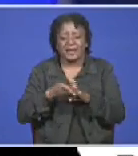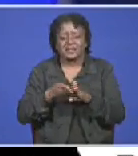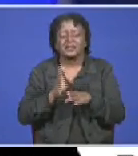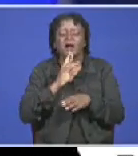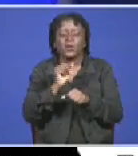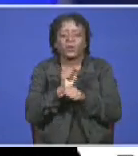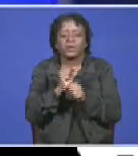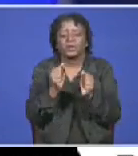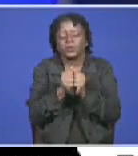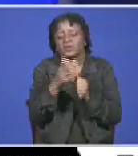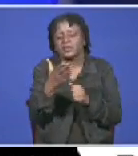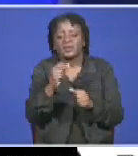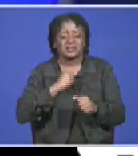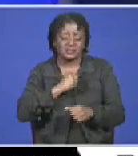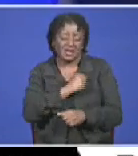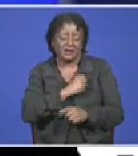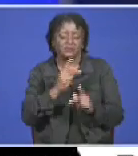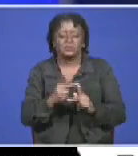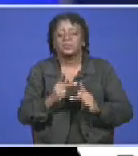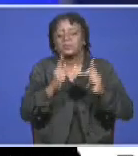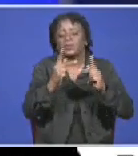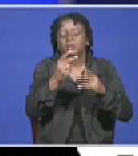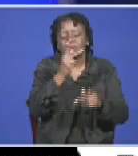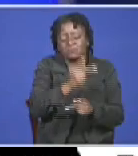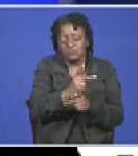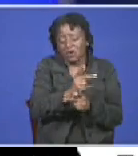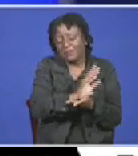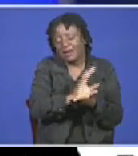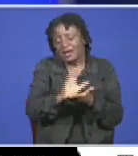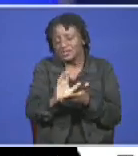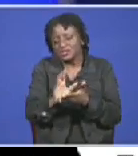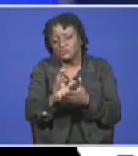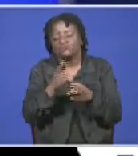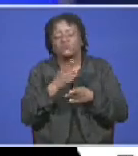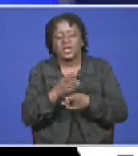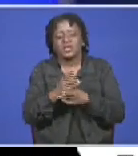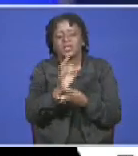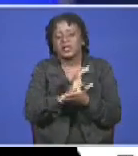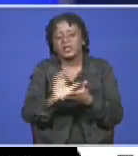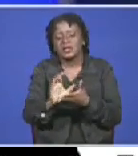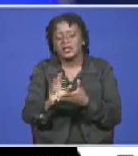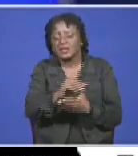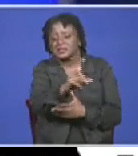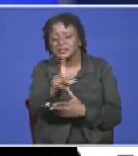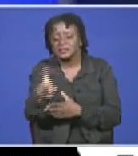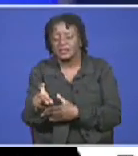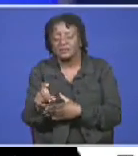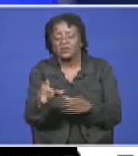promote proper hygiene and regular cleaning and disinfecting of commonly used areas and public spaces.